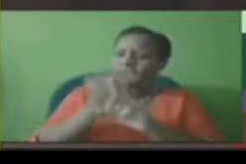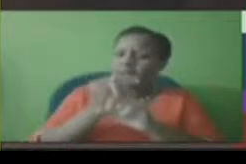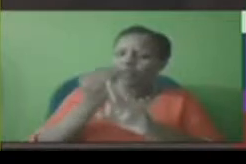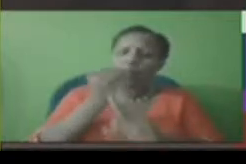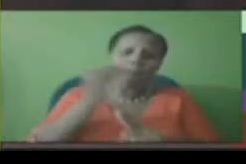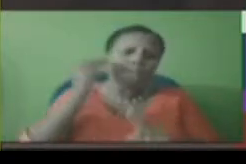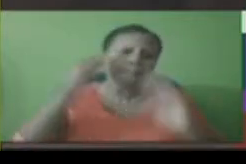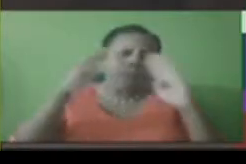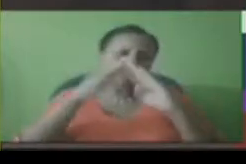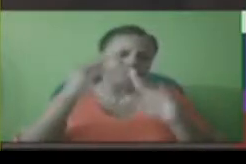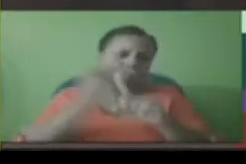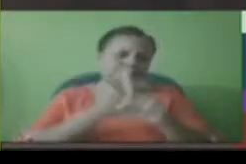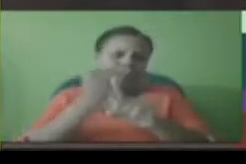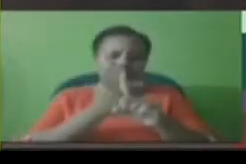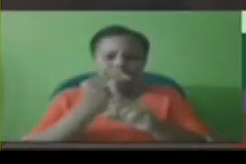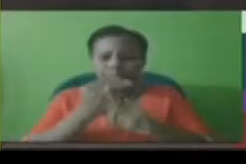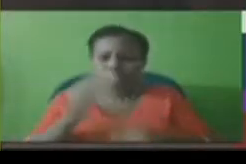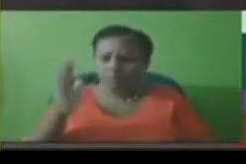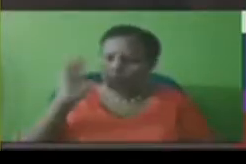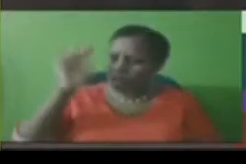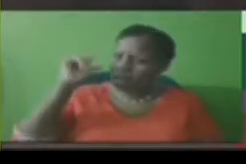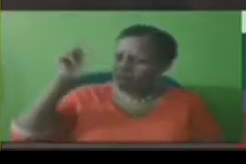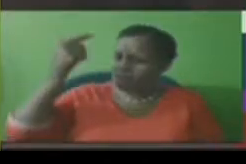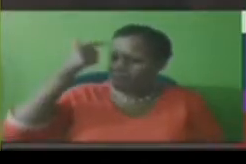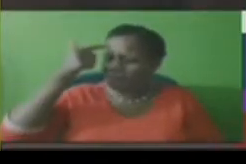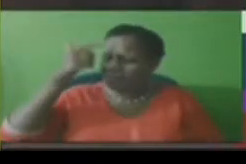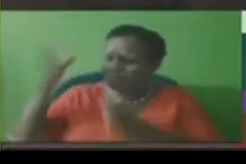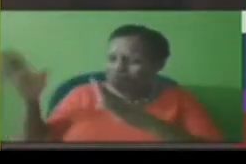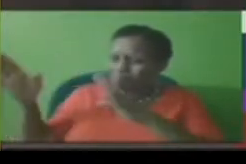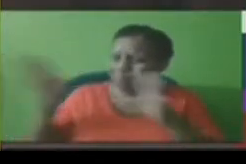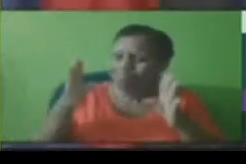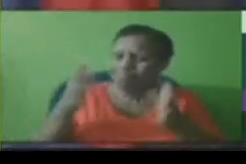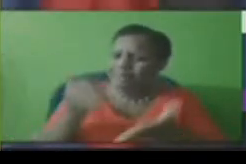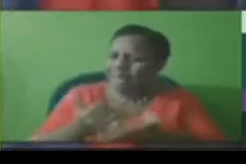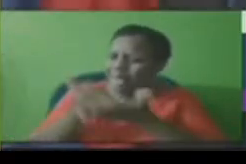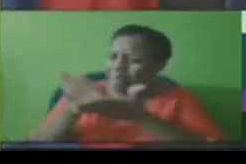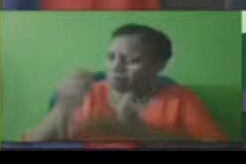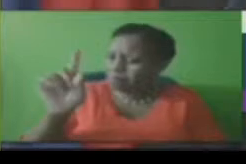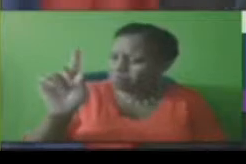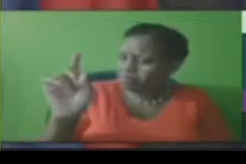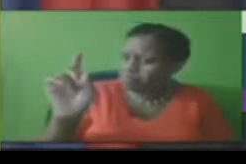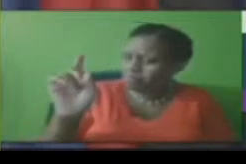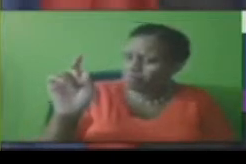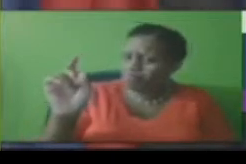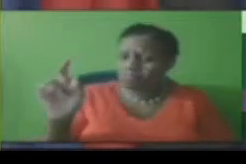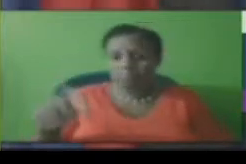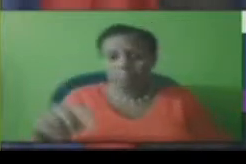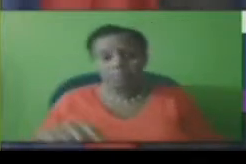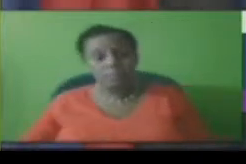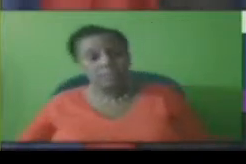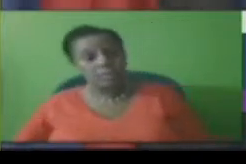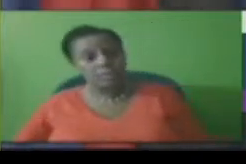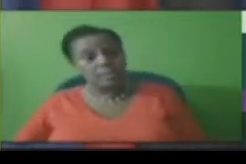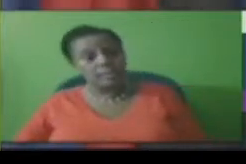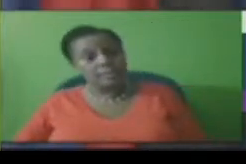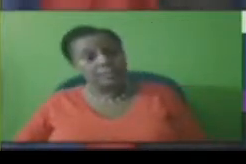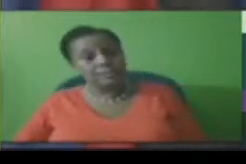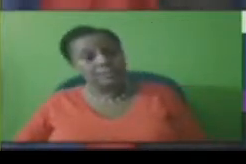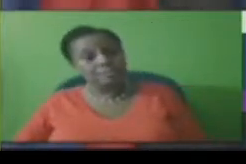Trinidad and Tobago Mortgage Finance in this round? Well, as I said a while ago, the government has made